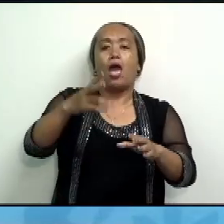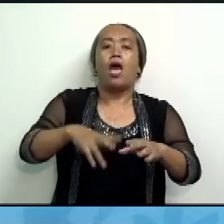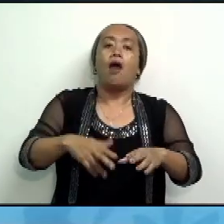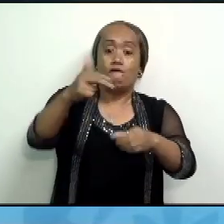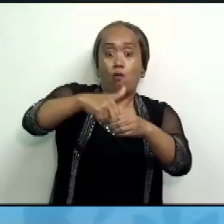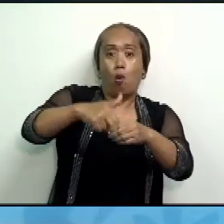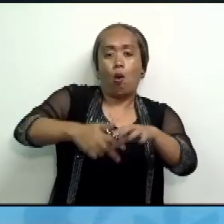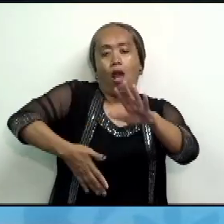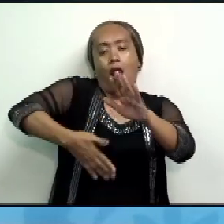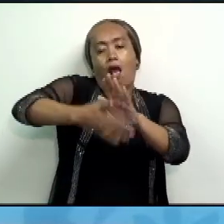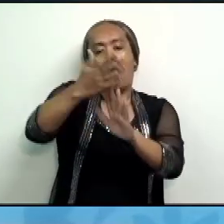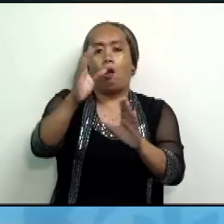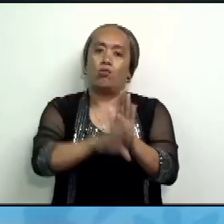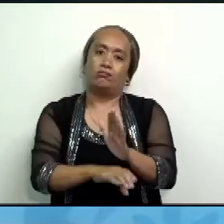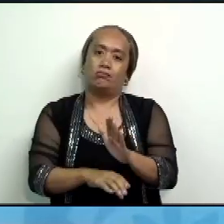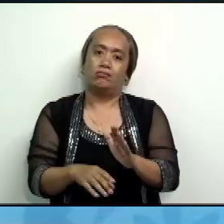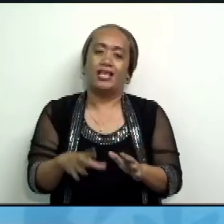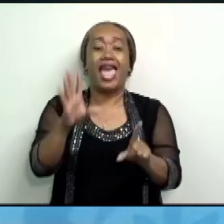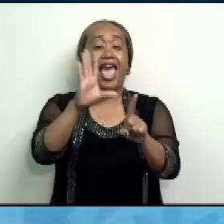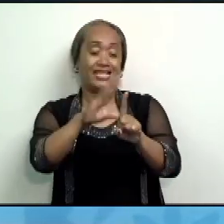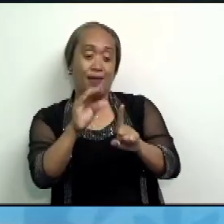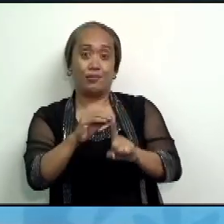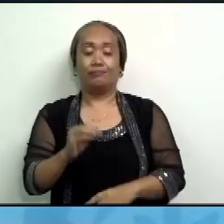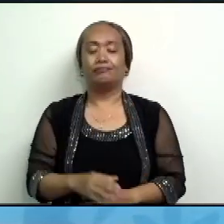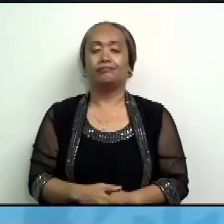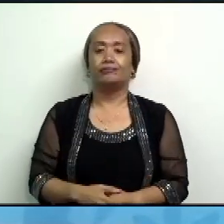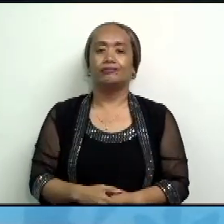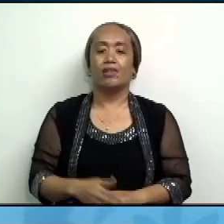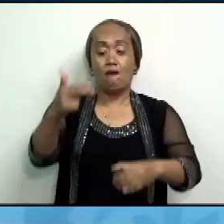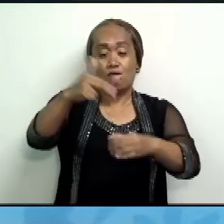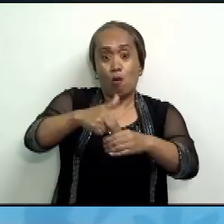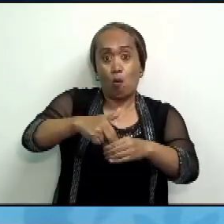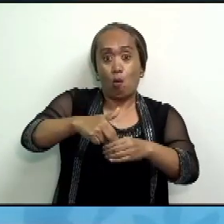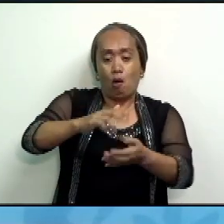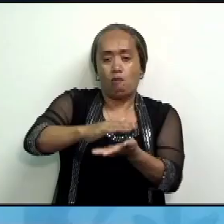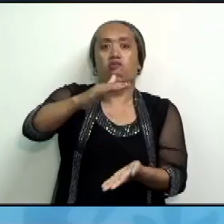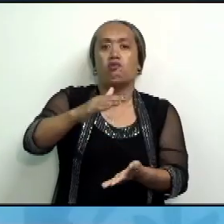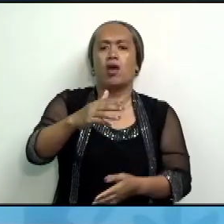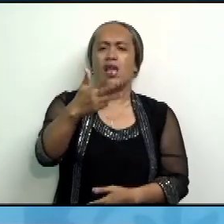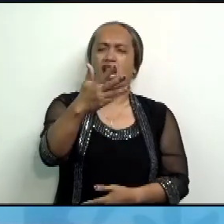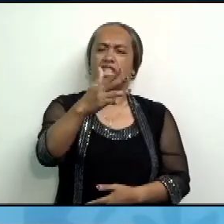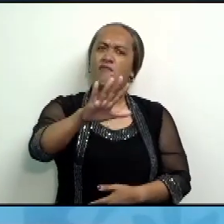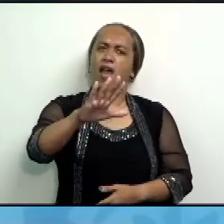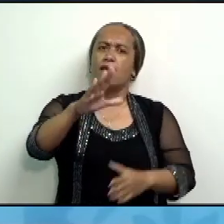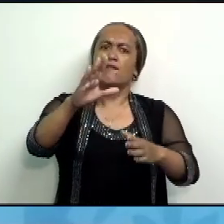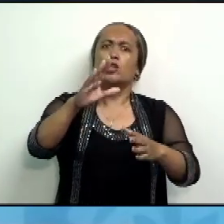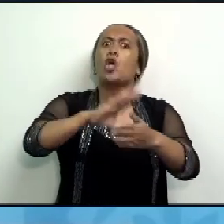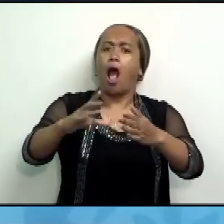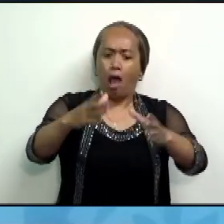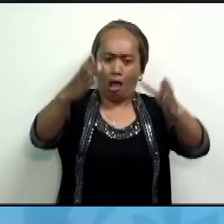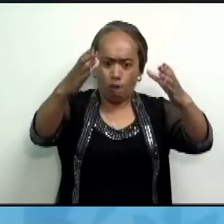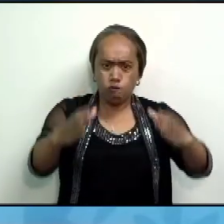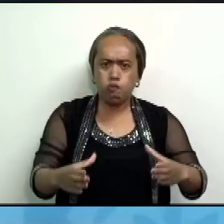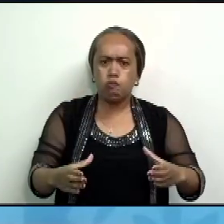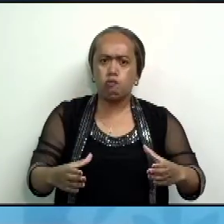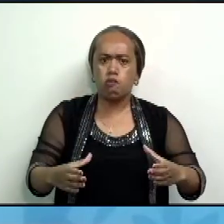risen sharply. For example, fuel has increased from about $95 a barrel to